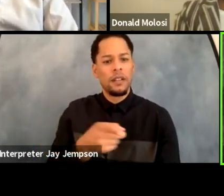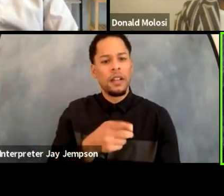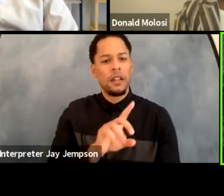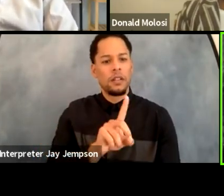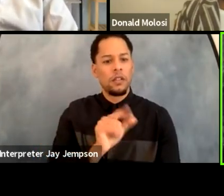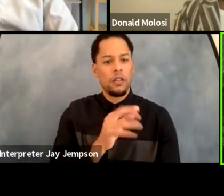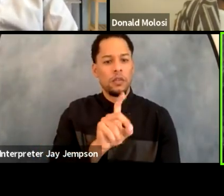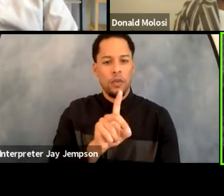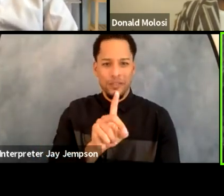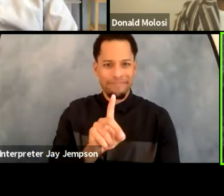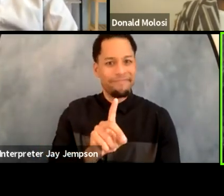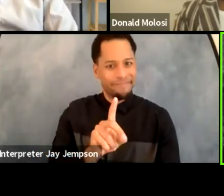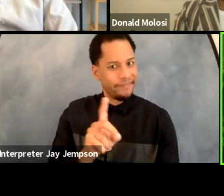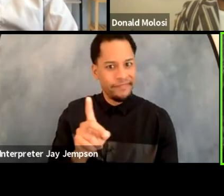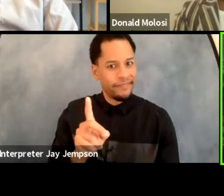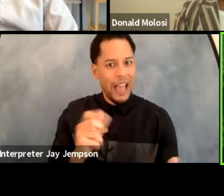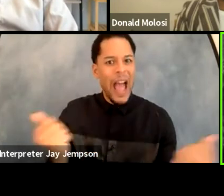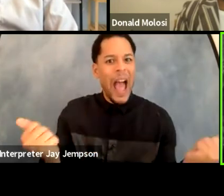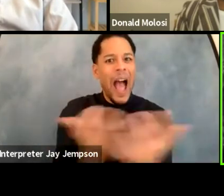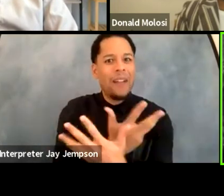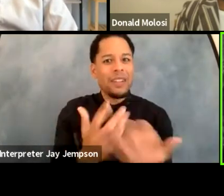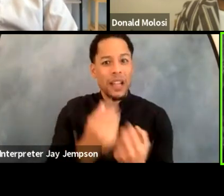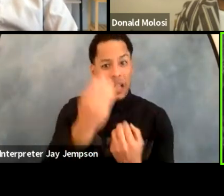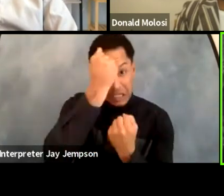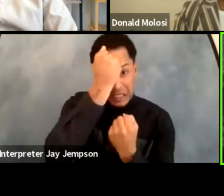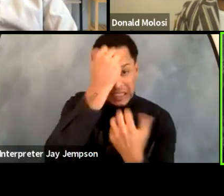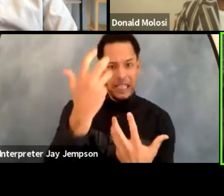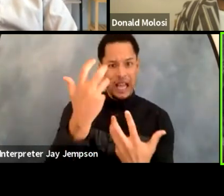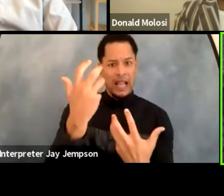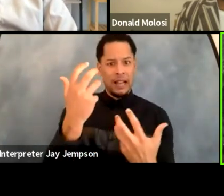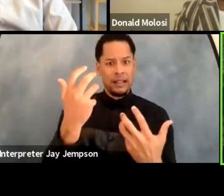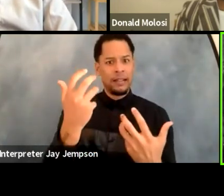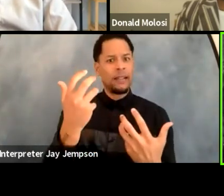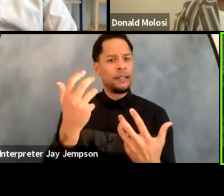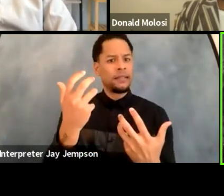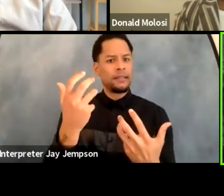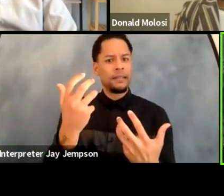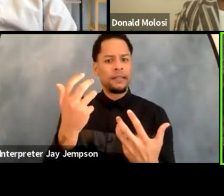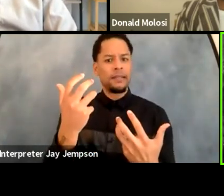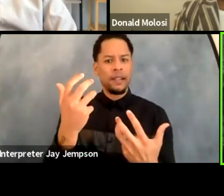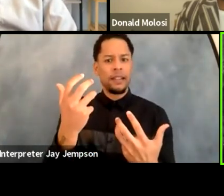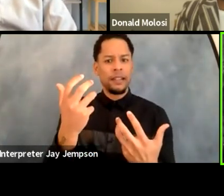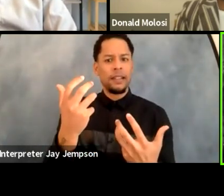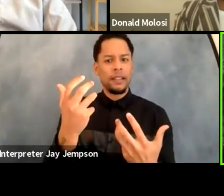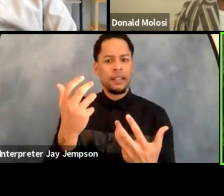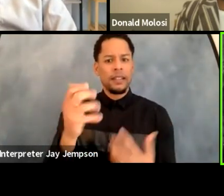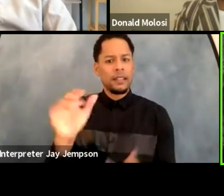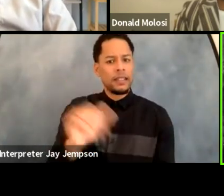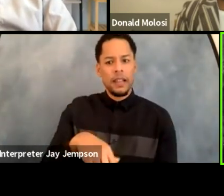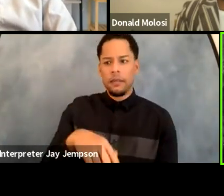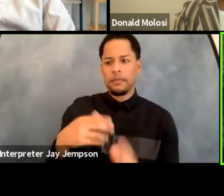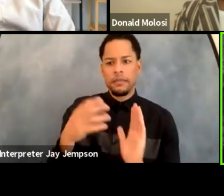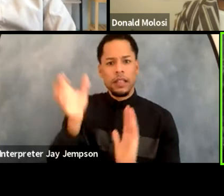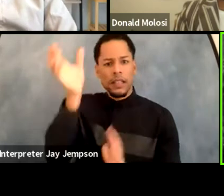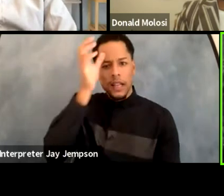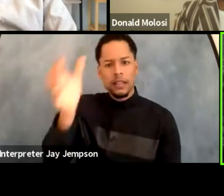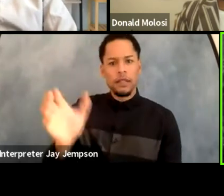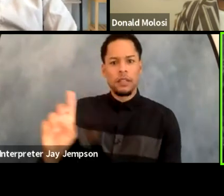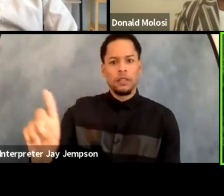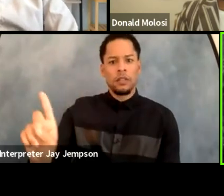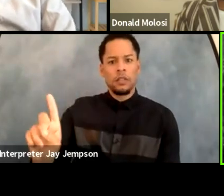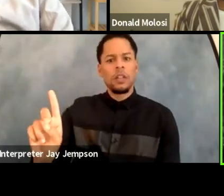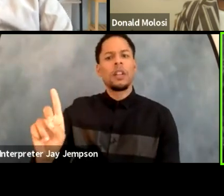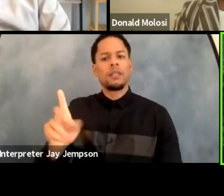decolonize everything, you know. Just, you know, and the moment we decolonize everything, then we start finding our truth. You know, okay, for